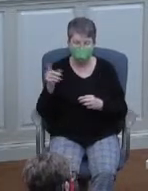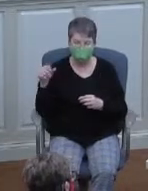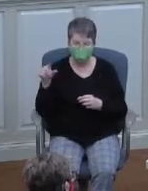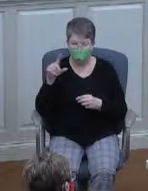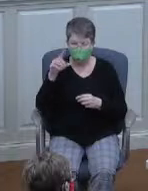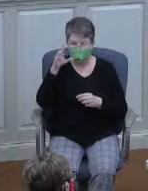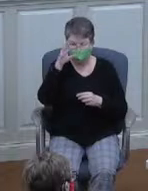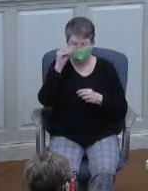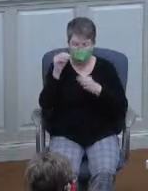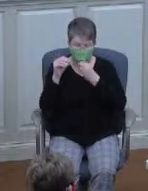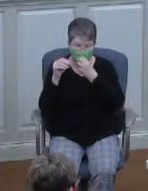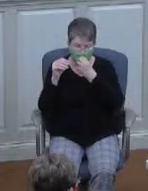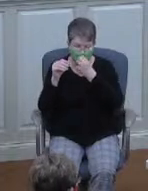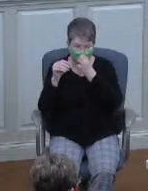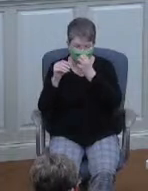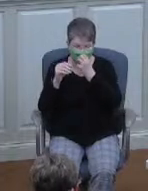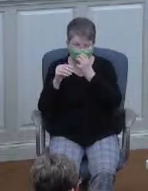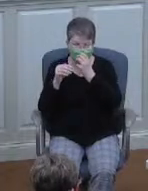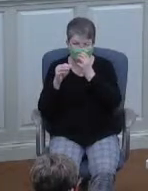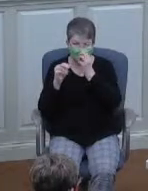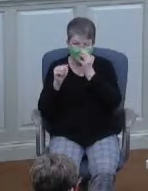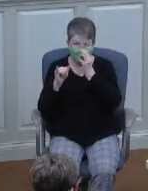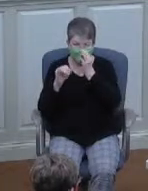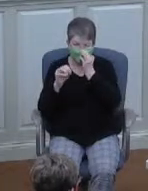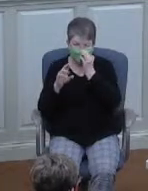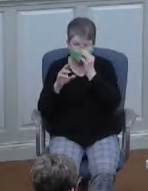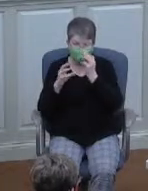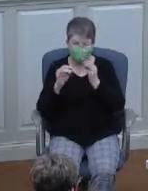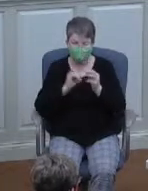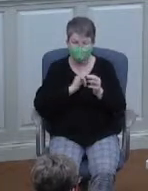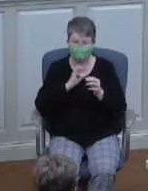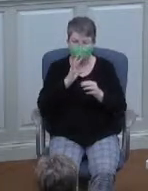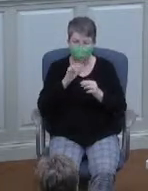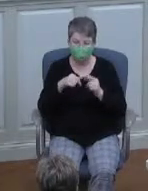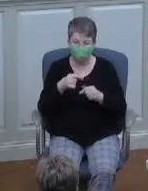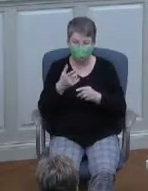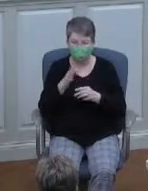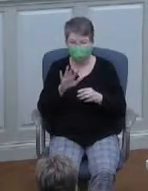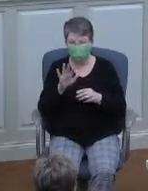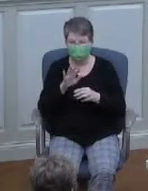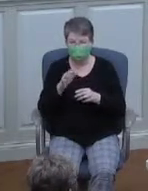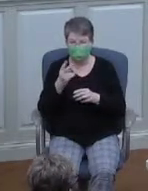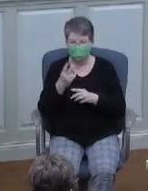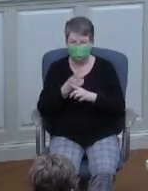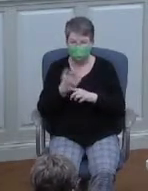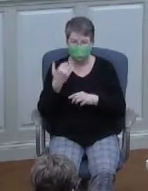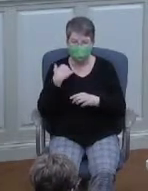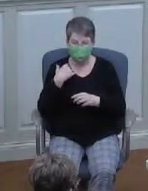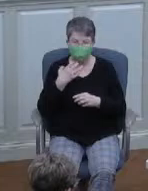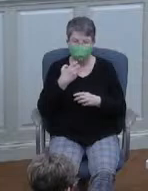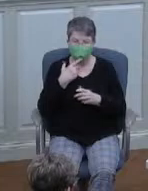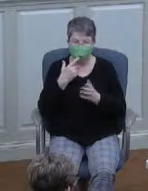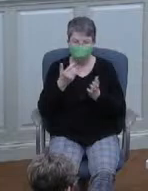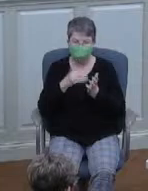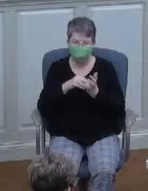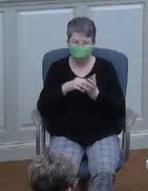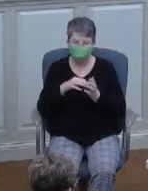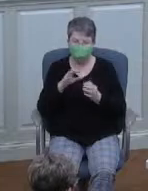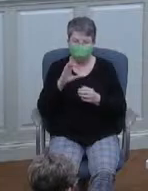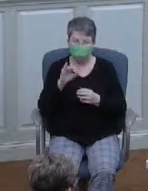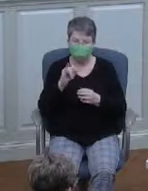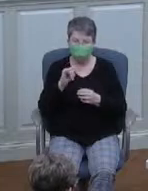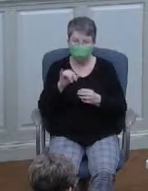guys, and the mayor and I talked about this a couple months ago even, and we would like to reiterate it. You know, what the city does